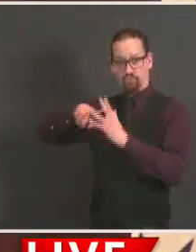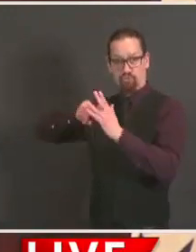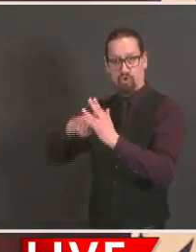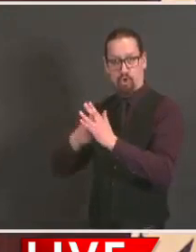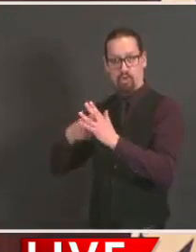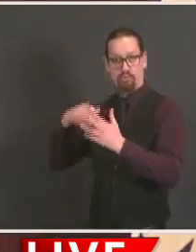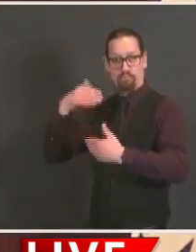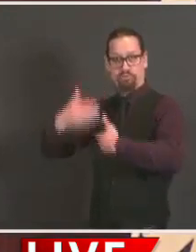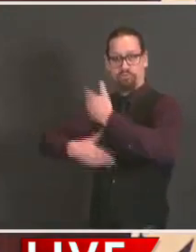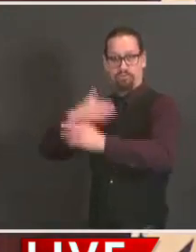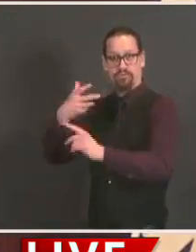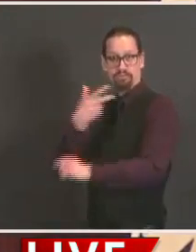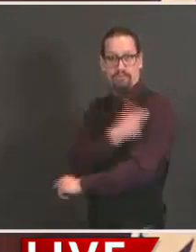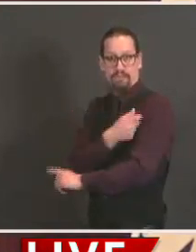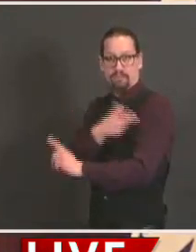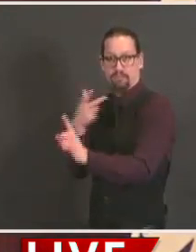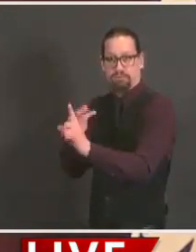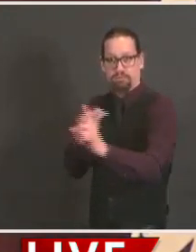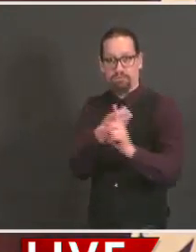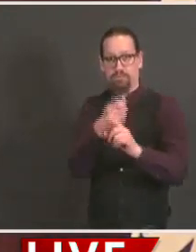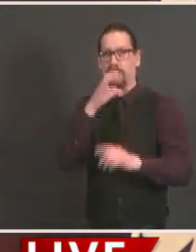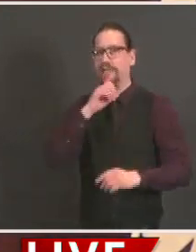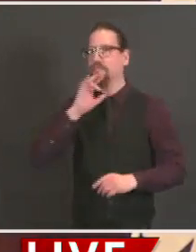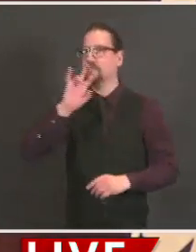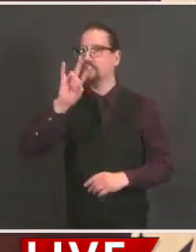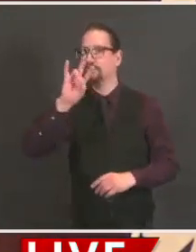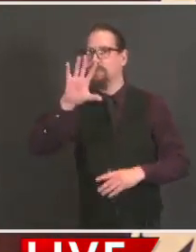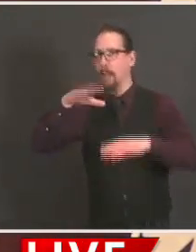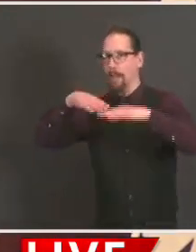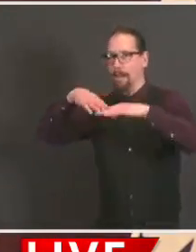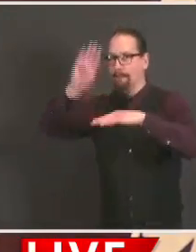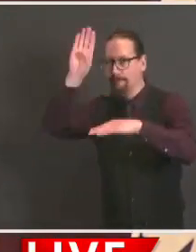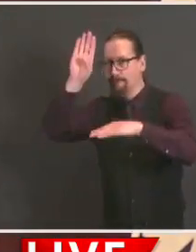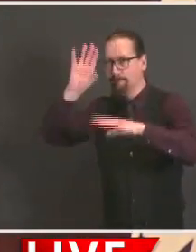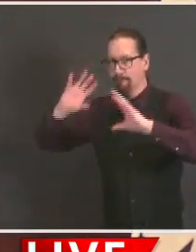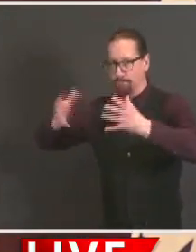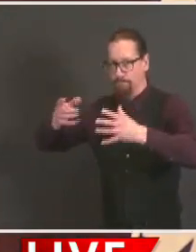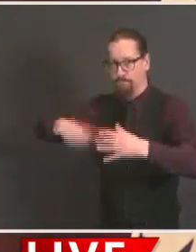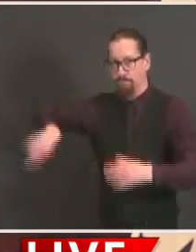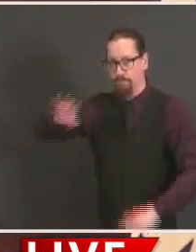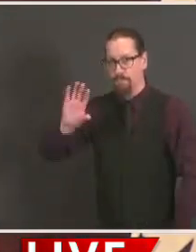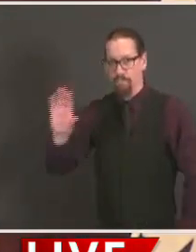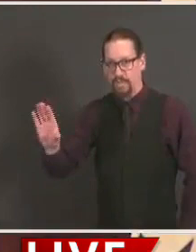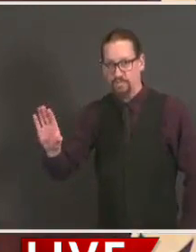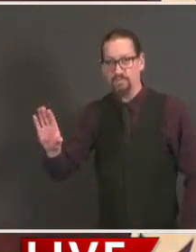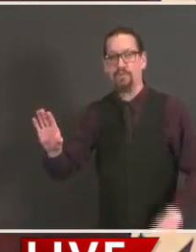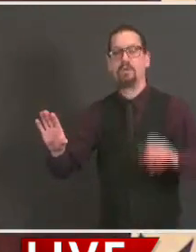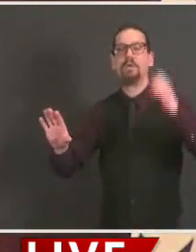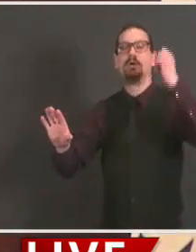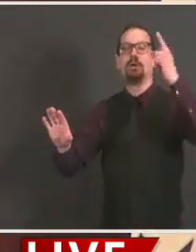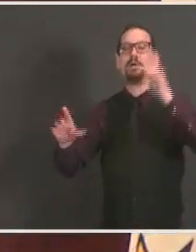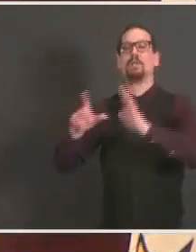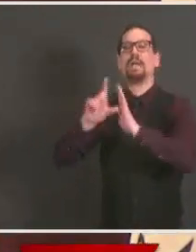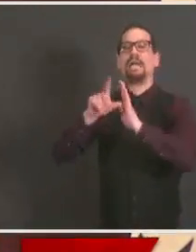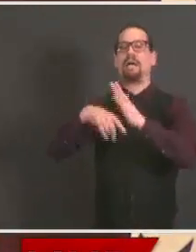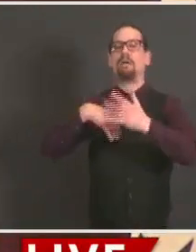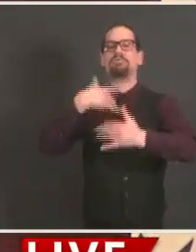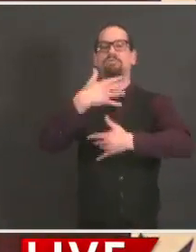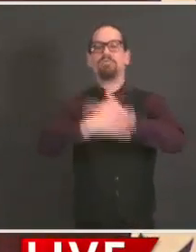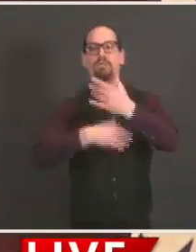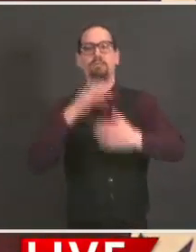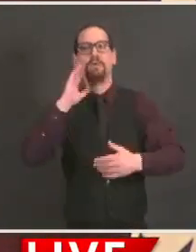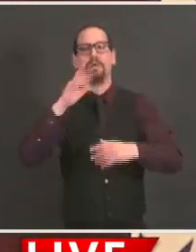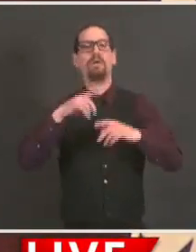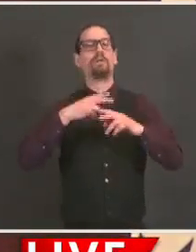people who are 75 and older. When additional age groups become eligible statewide, those